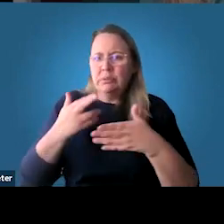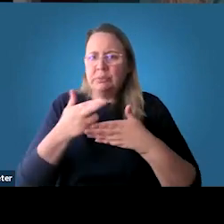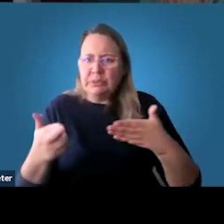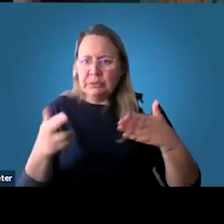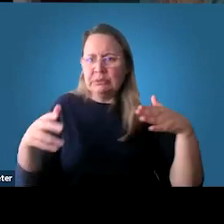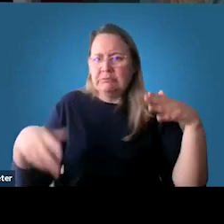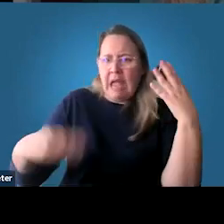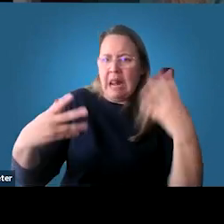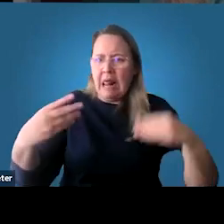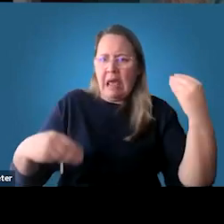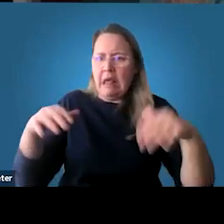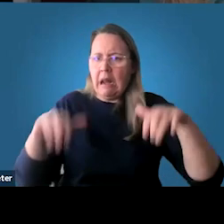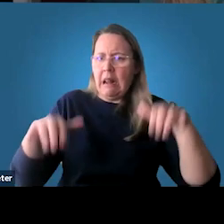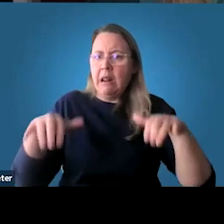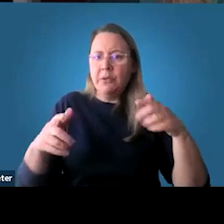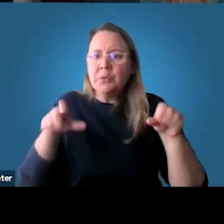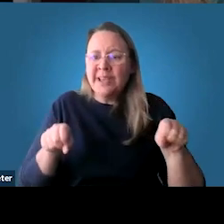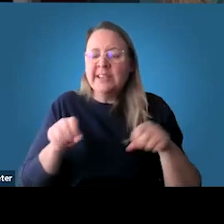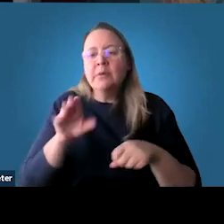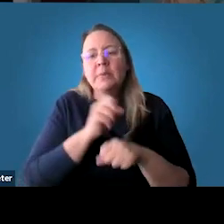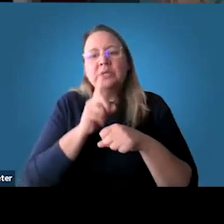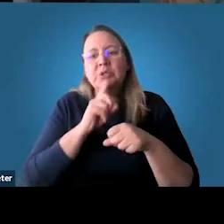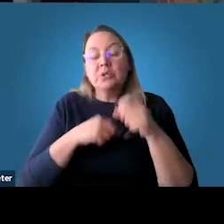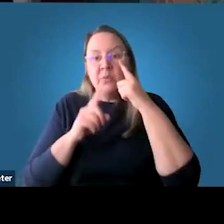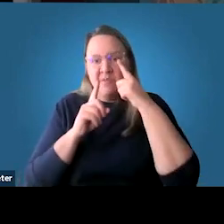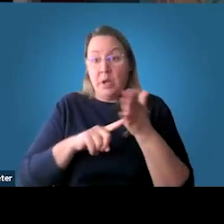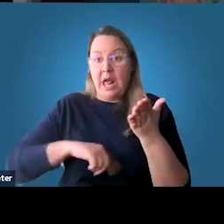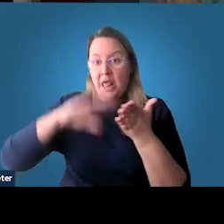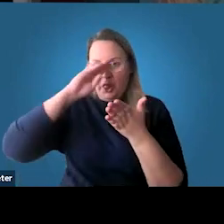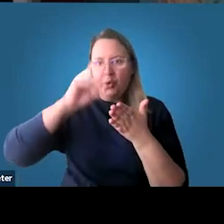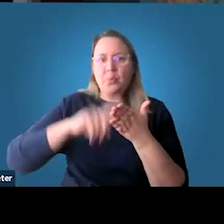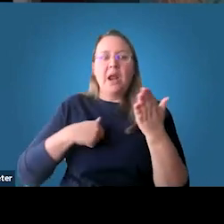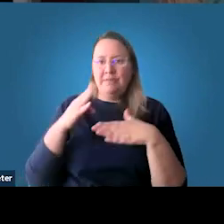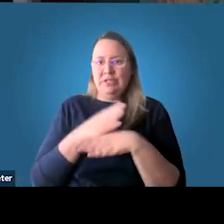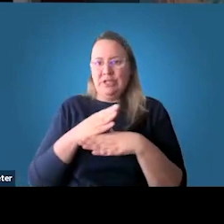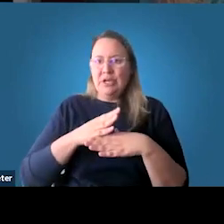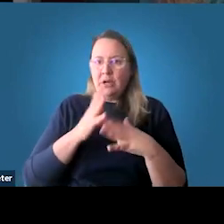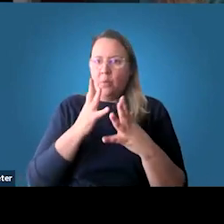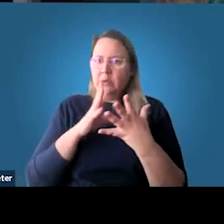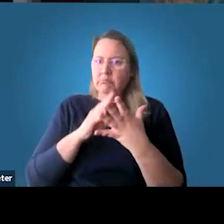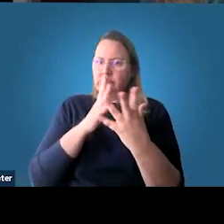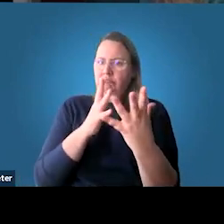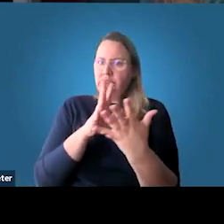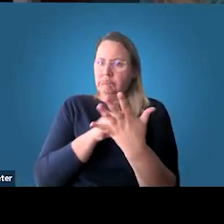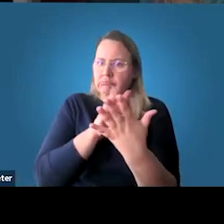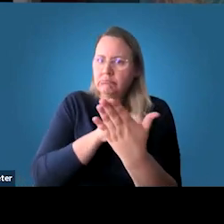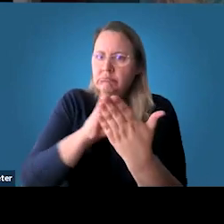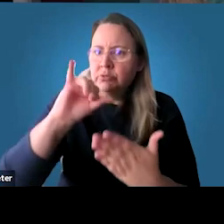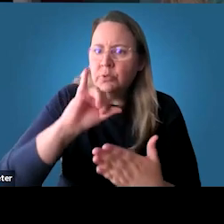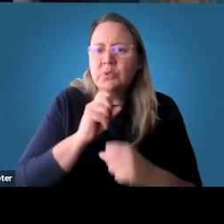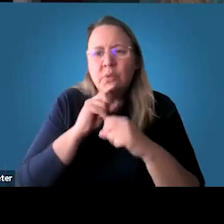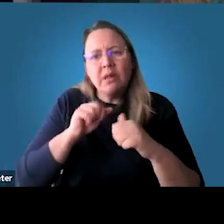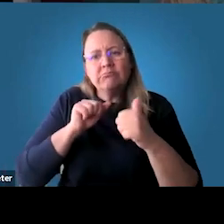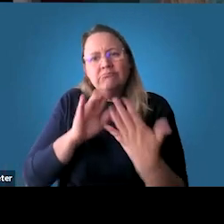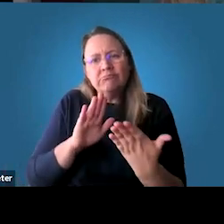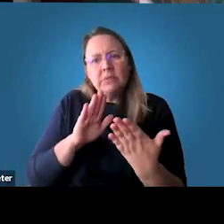share. I'm curious to see what I can learn and what you all have to share here as well. So let's approach this topic from a